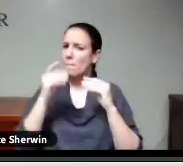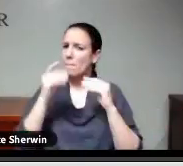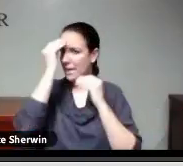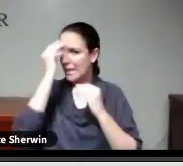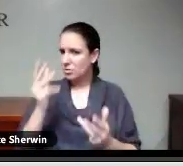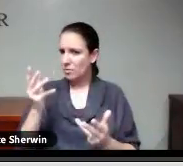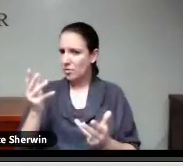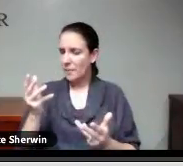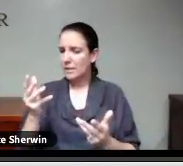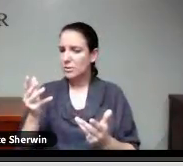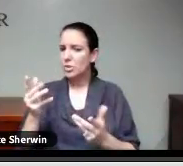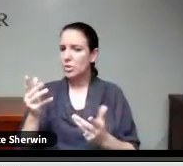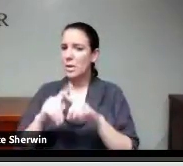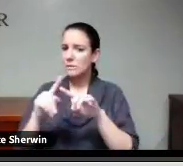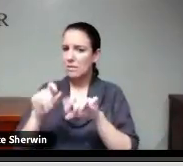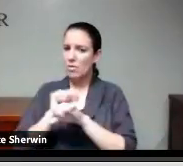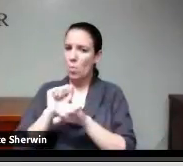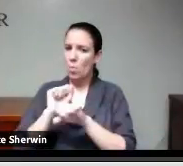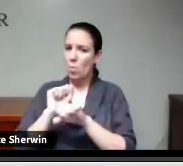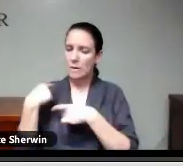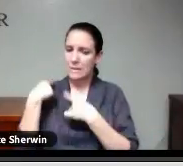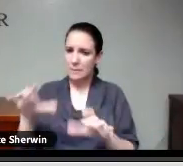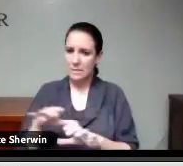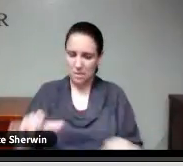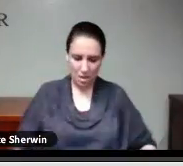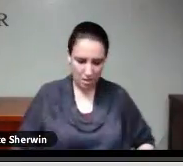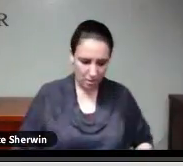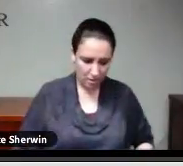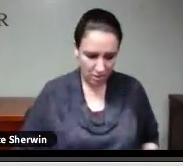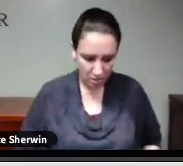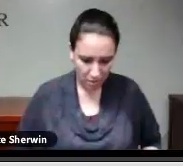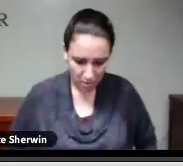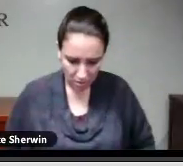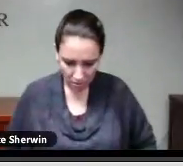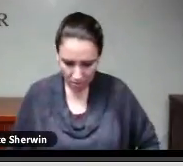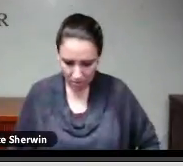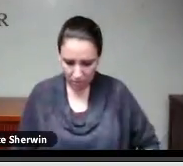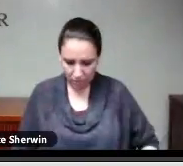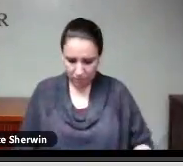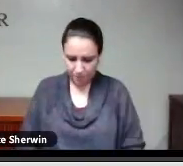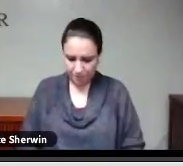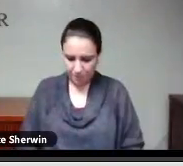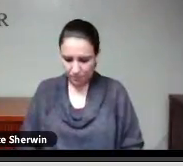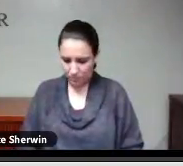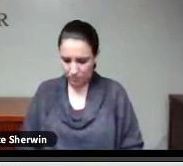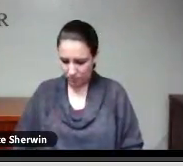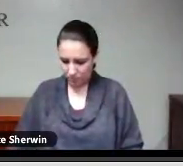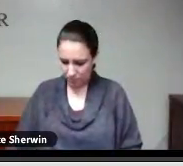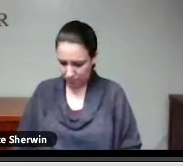done at a high level about how we measure diversity in collection development. Basically, what